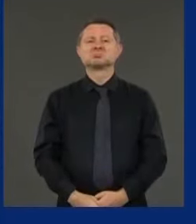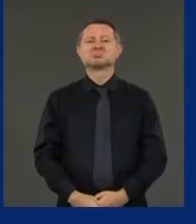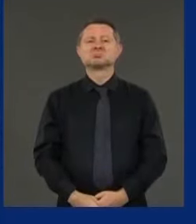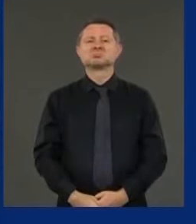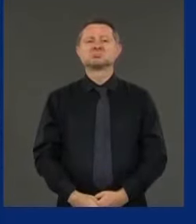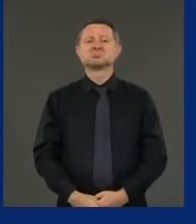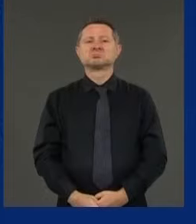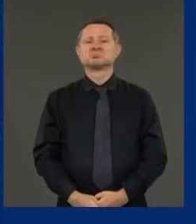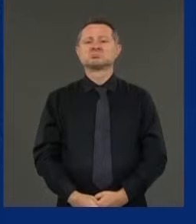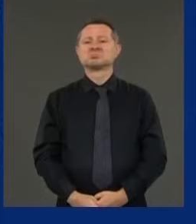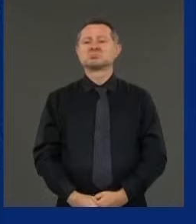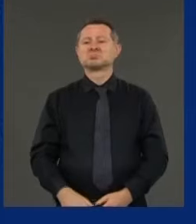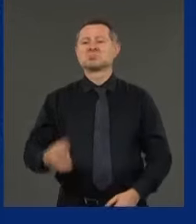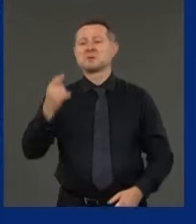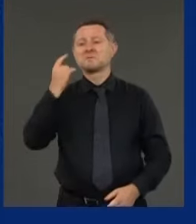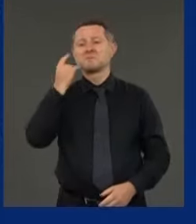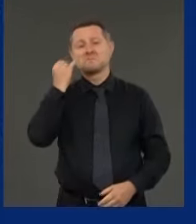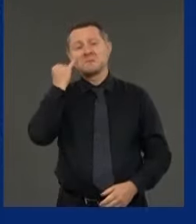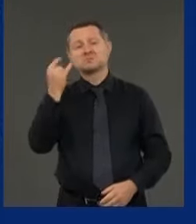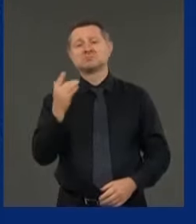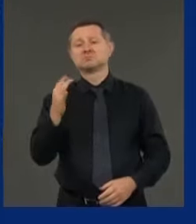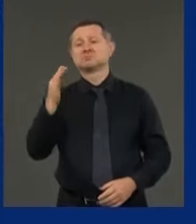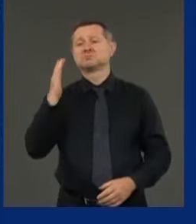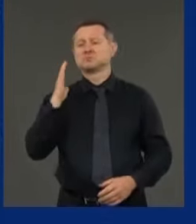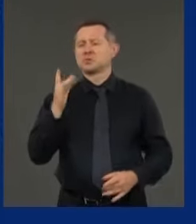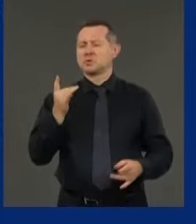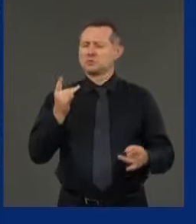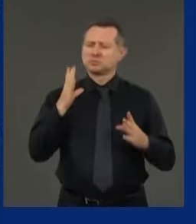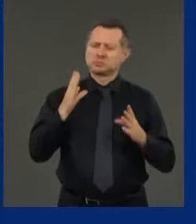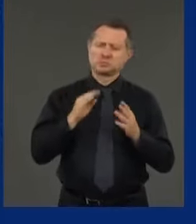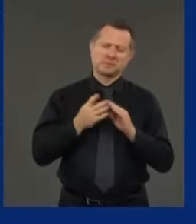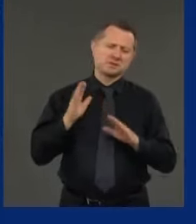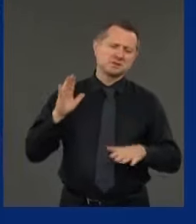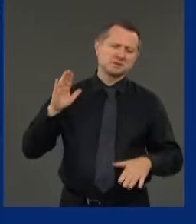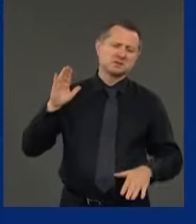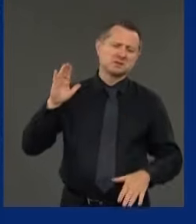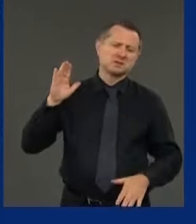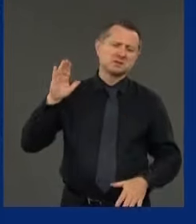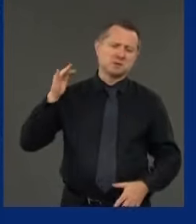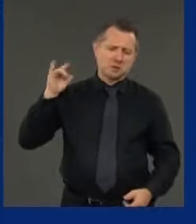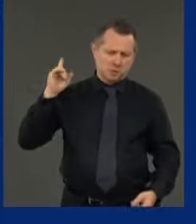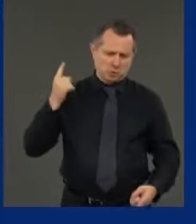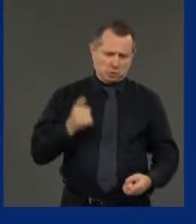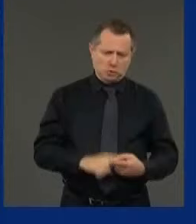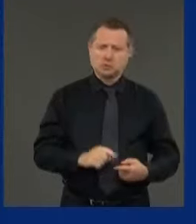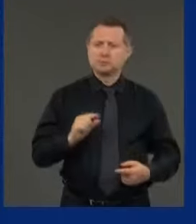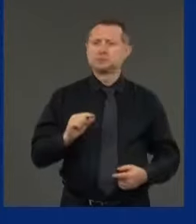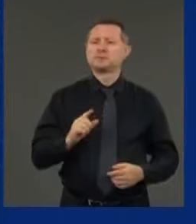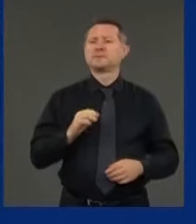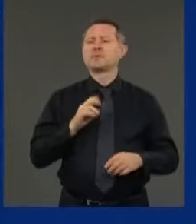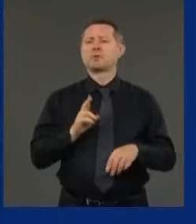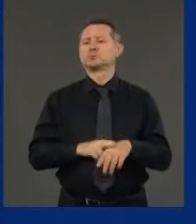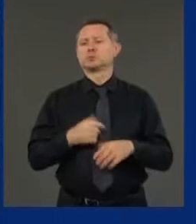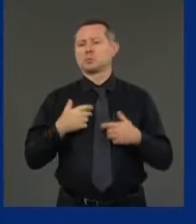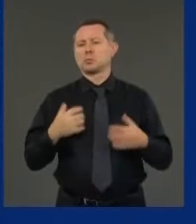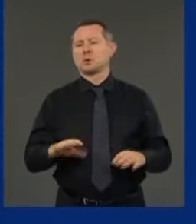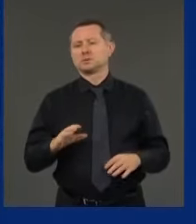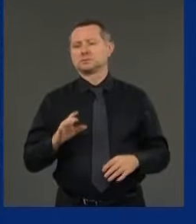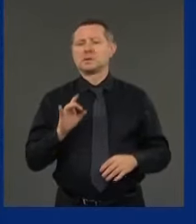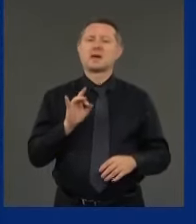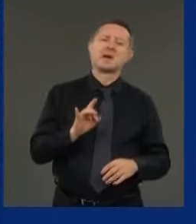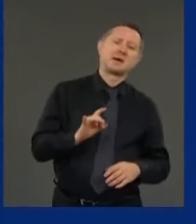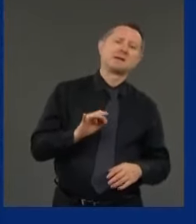one time that we would be this low. Obviously, you don't want to even see 9. You don't want 8, 7, 6, 5, 4, 3, 2,